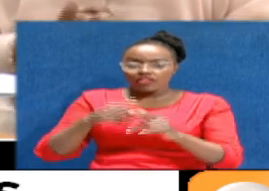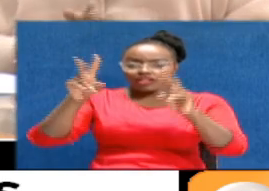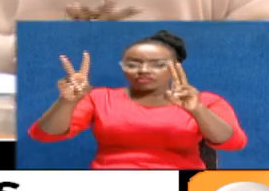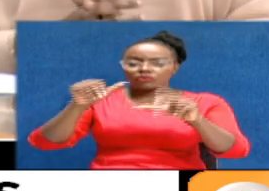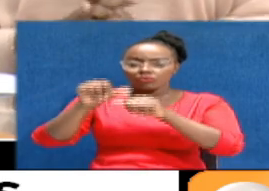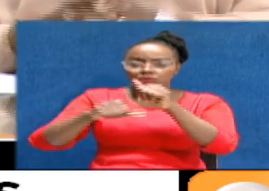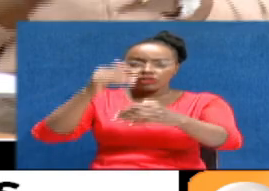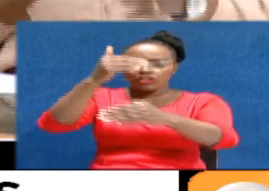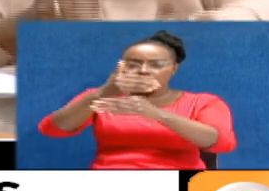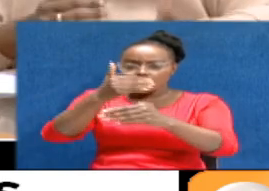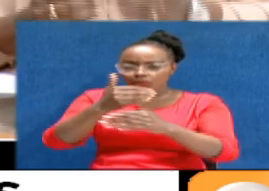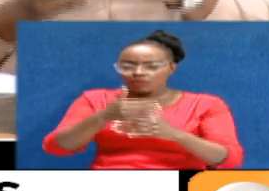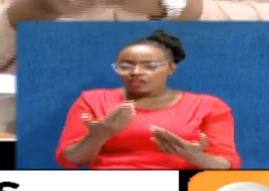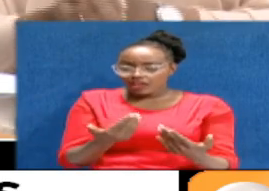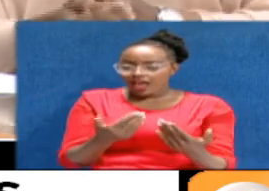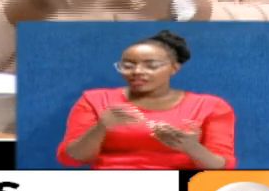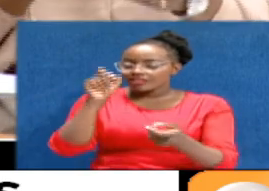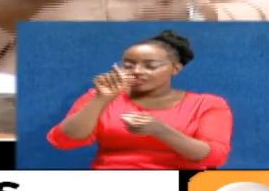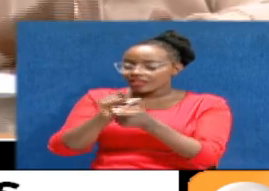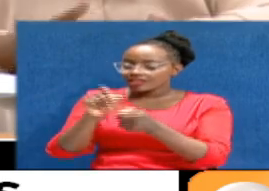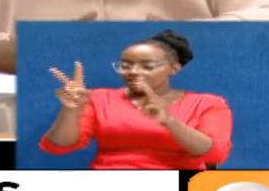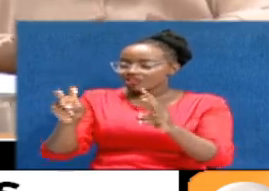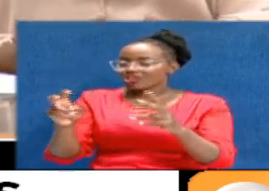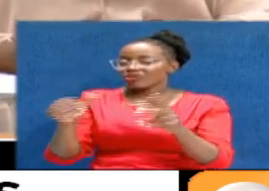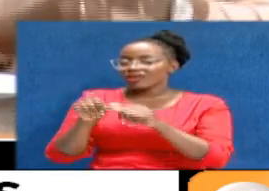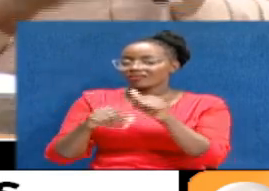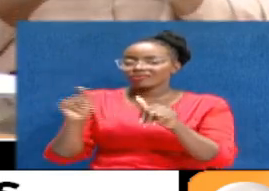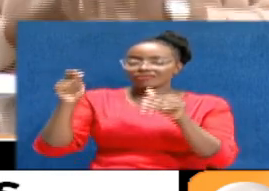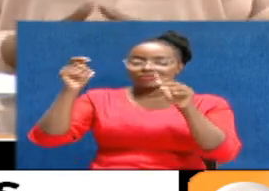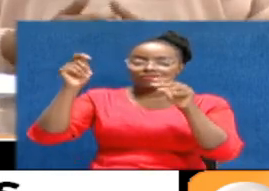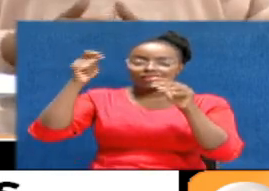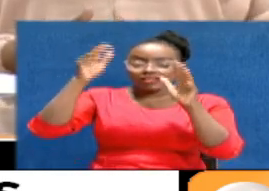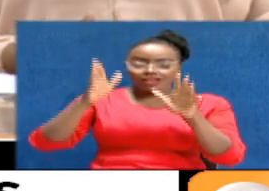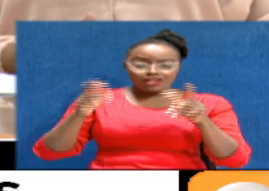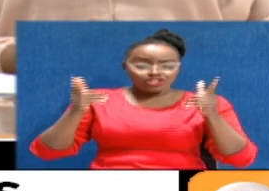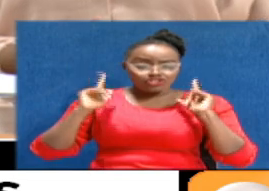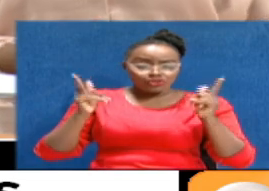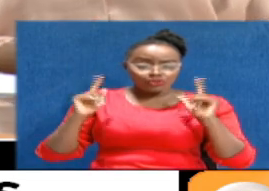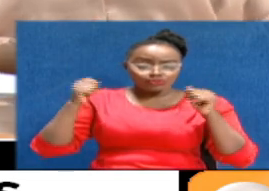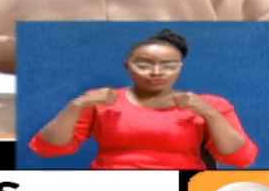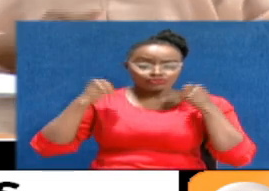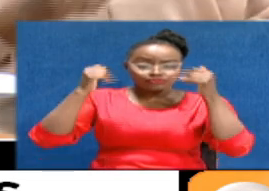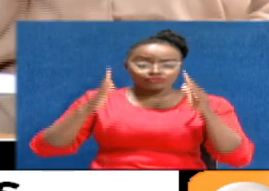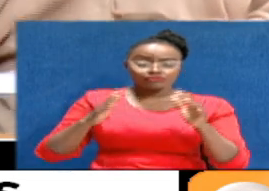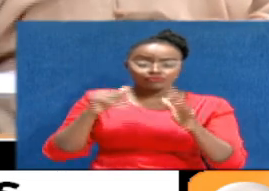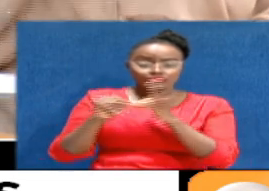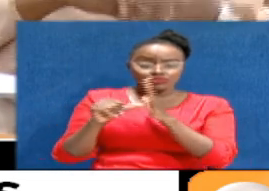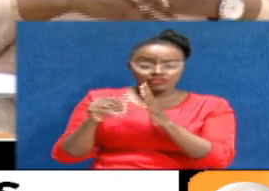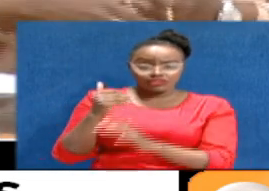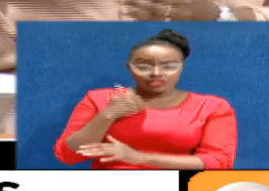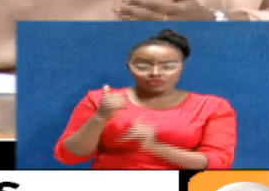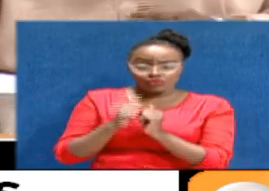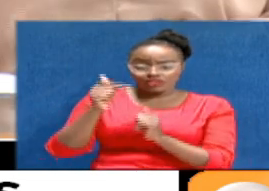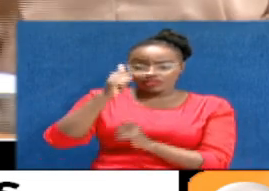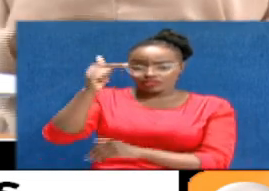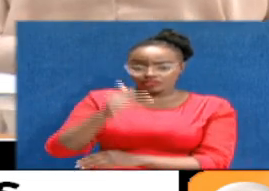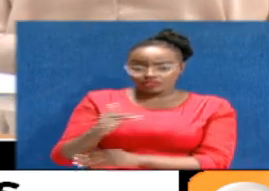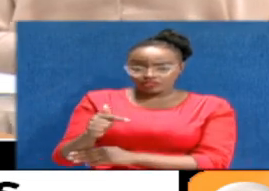at the borders in terms of testing. Yeah, Kenyan truck drivers were having trouble getting into Tanzania. We